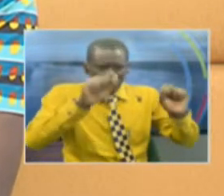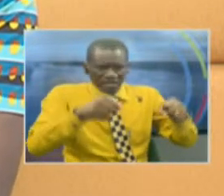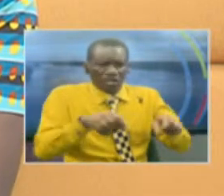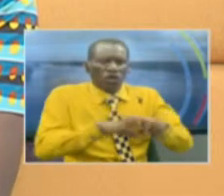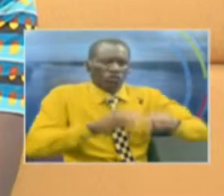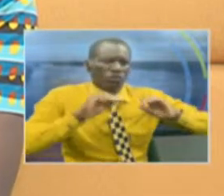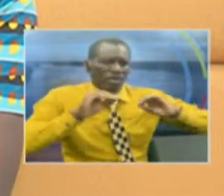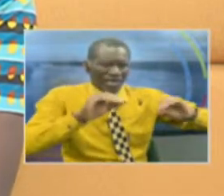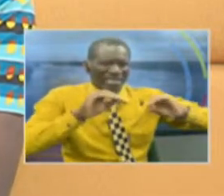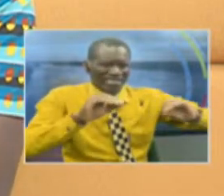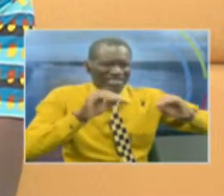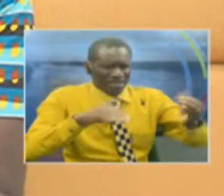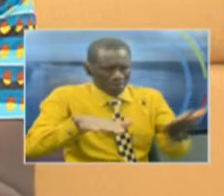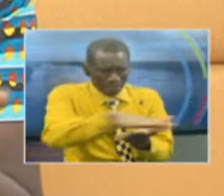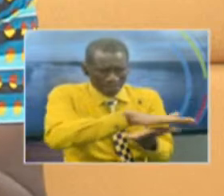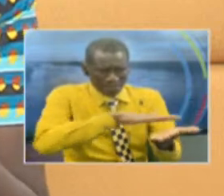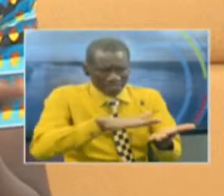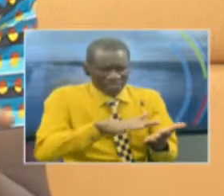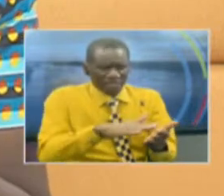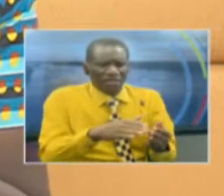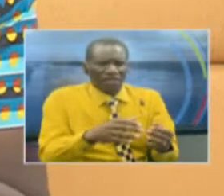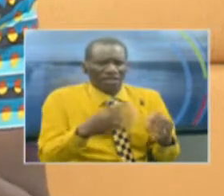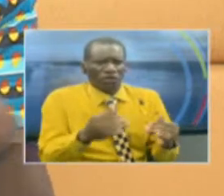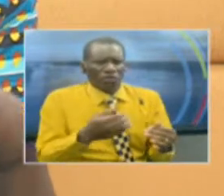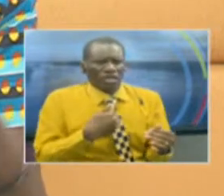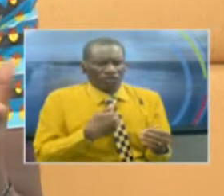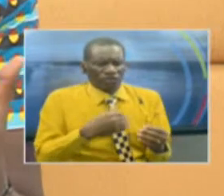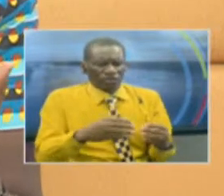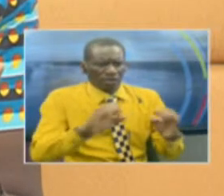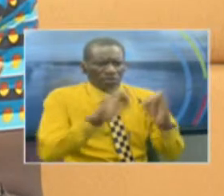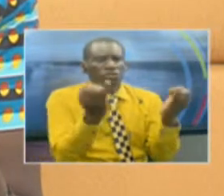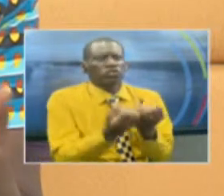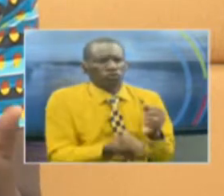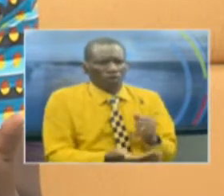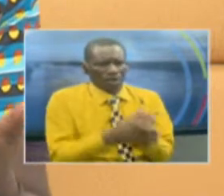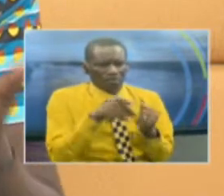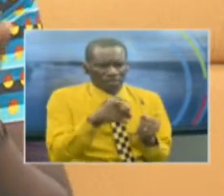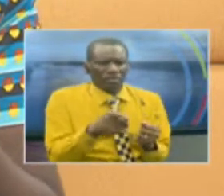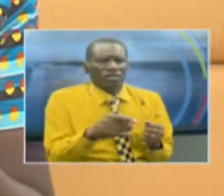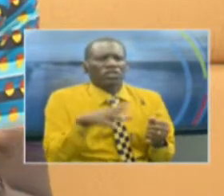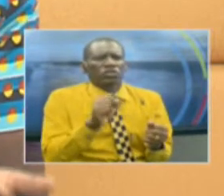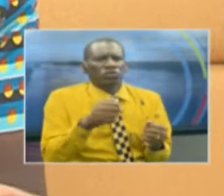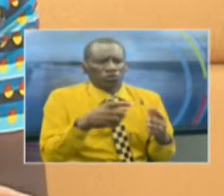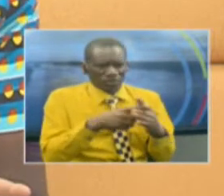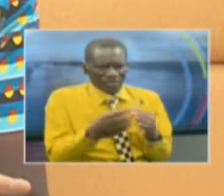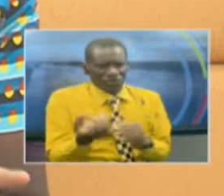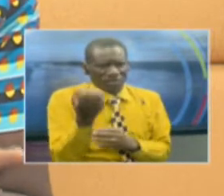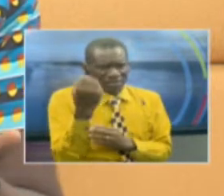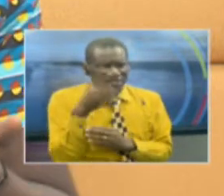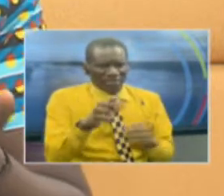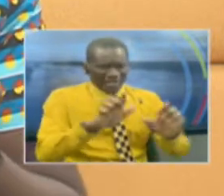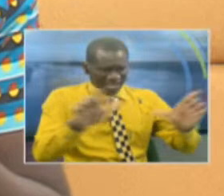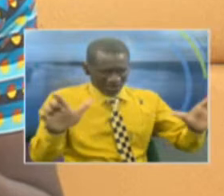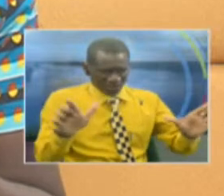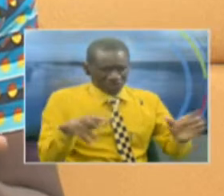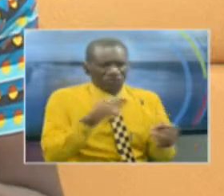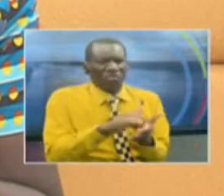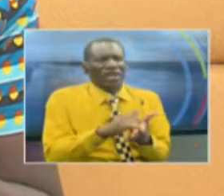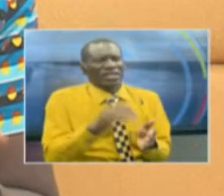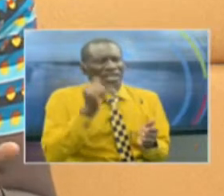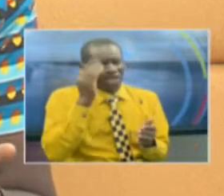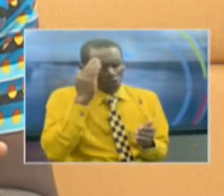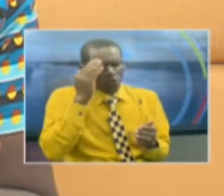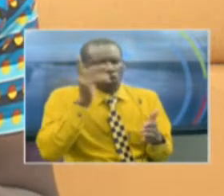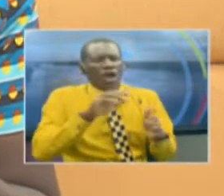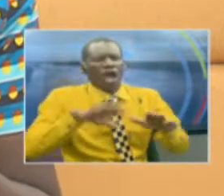trained. Basically, the couple needs to be helped to train this child to begin to understand their language, so that there's no